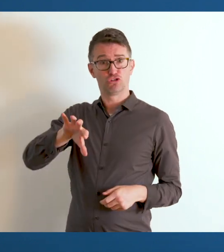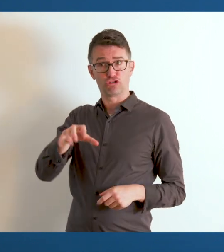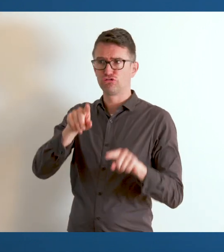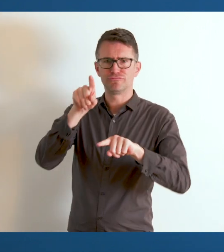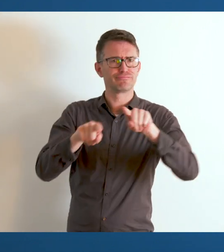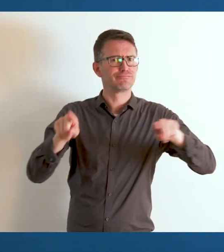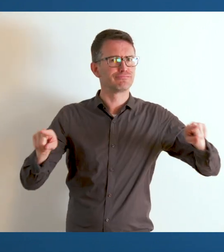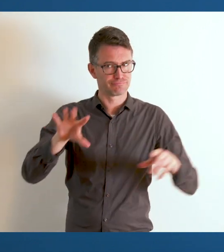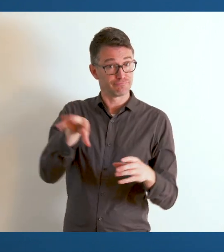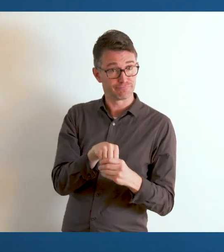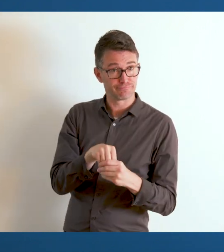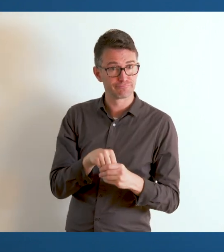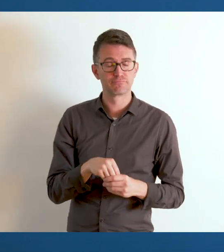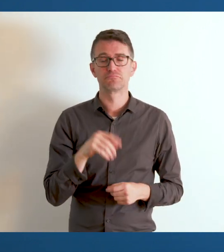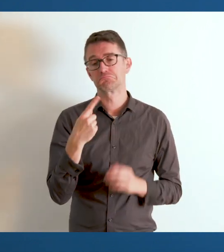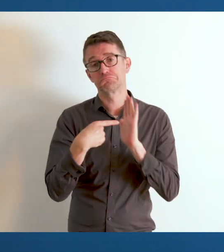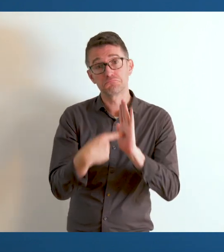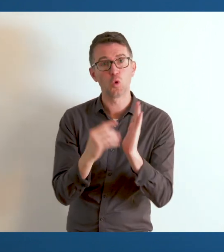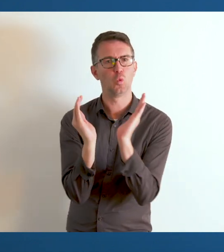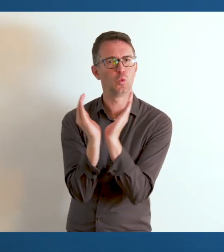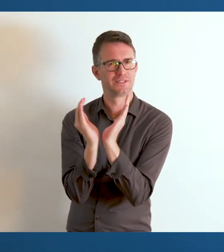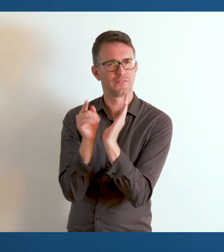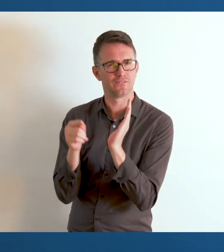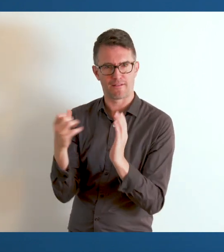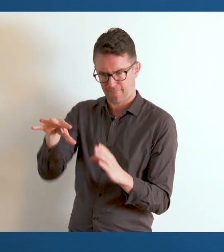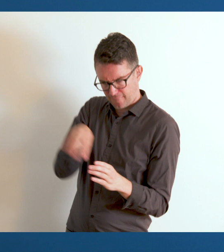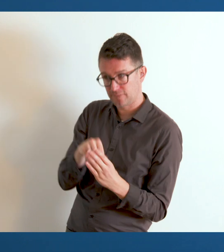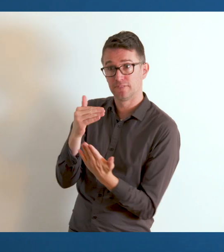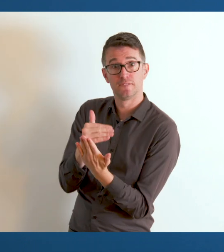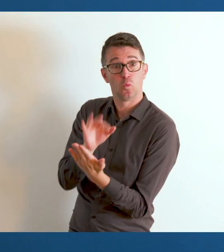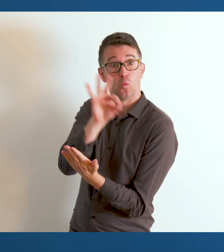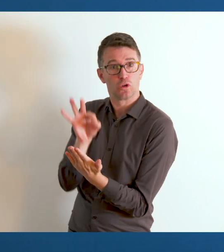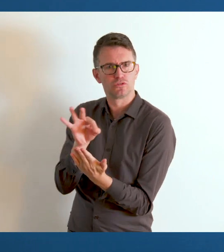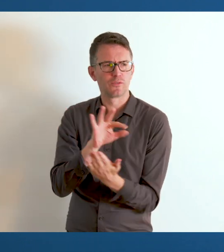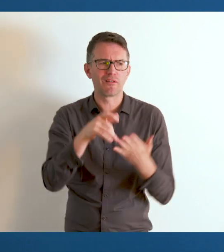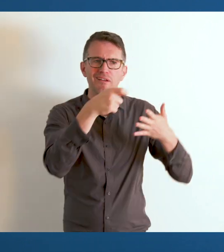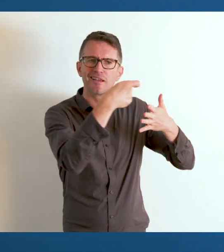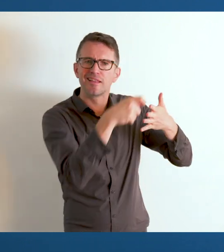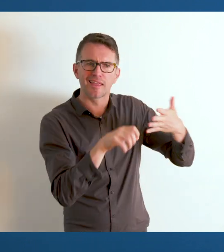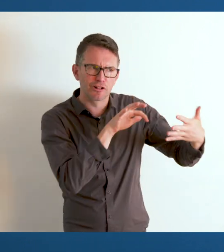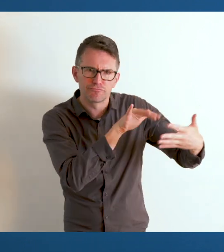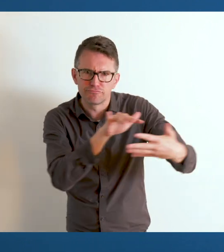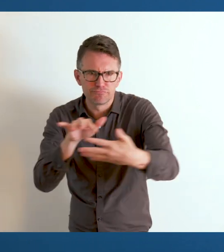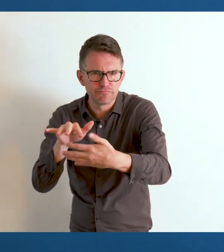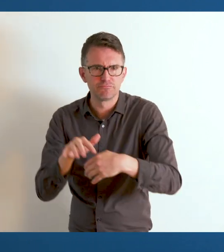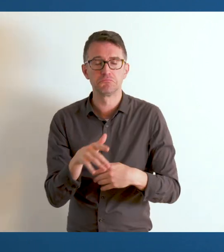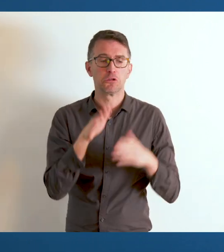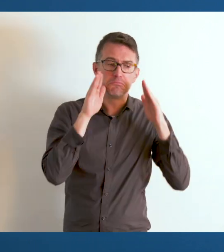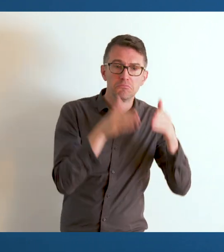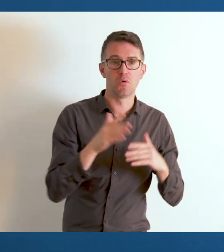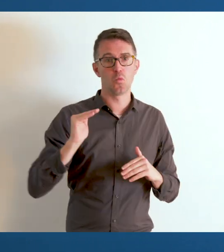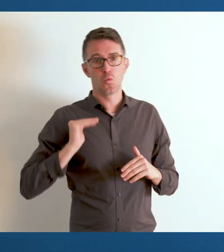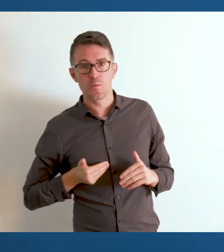internationally. UNICEF has included the short set of questions on their multiple indicator cluster surveys for women, adult women